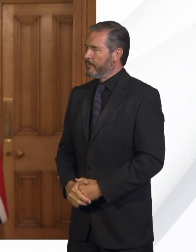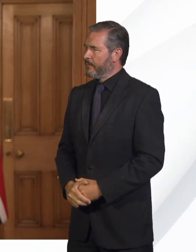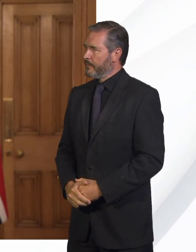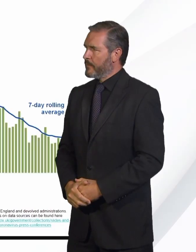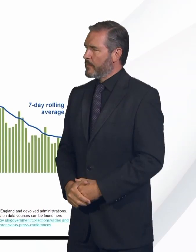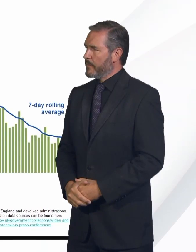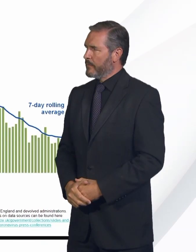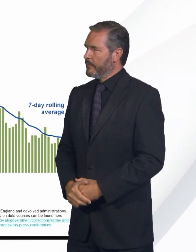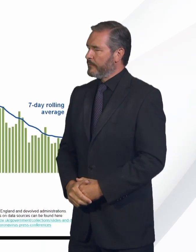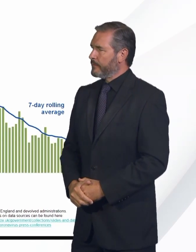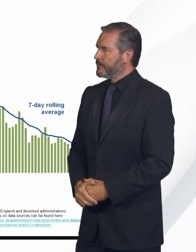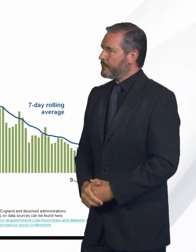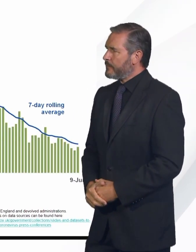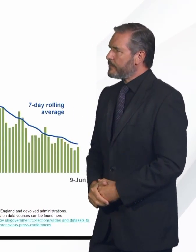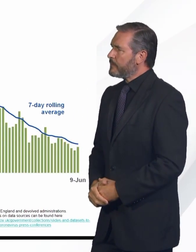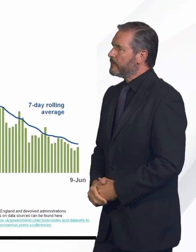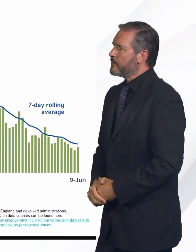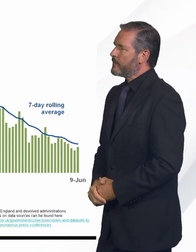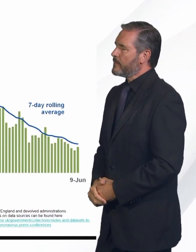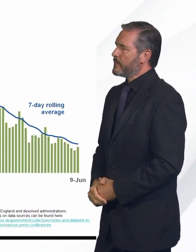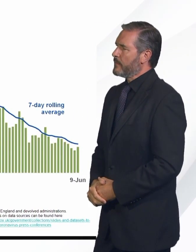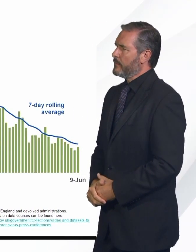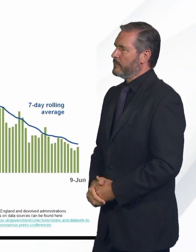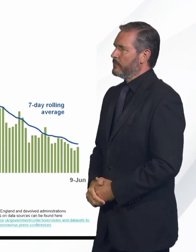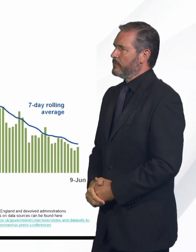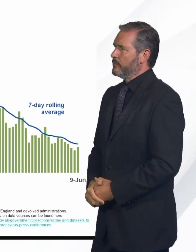The first slide shows cases confirmed with a test.